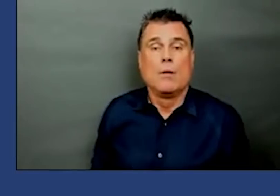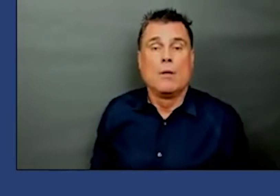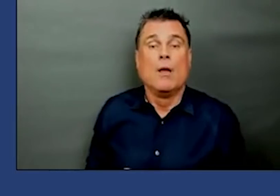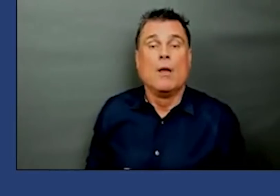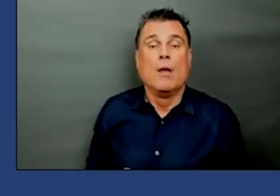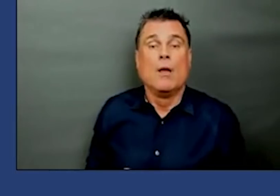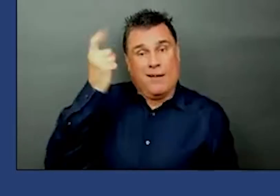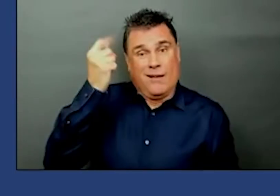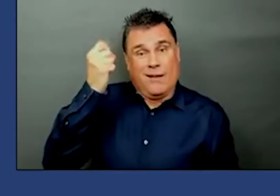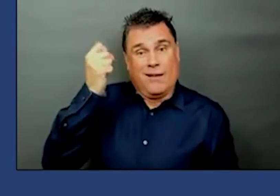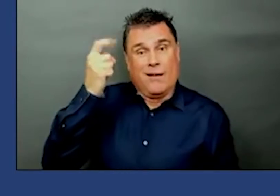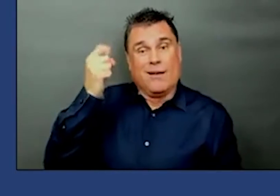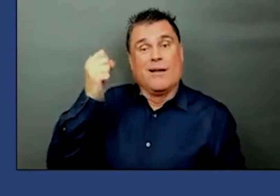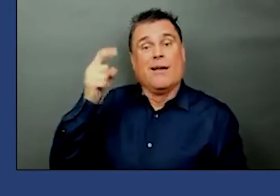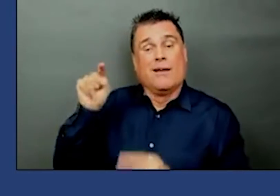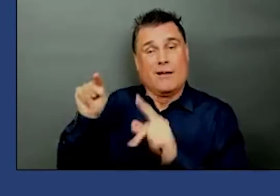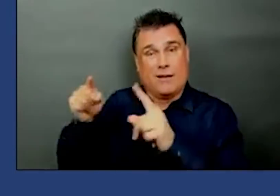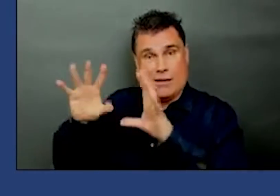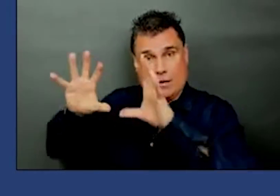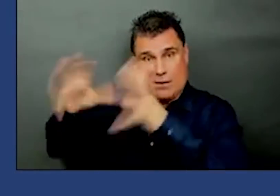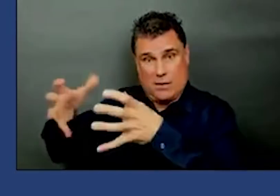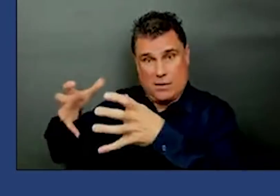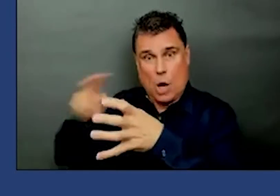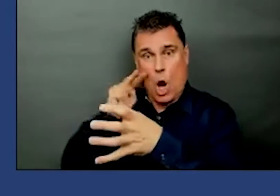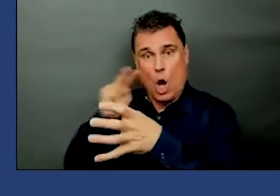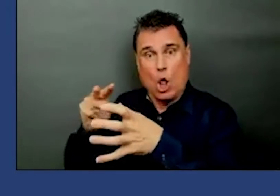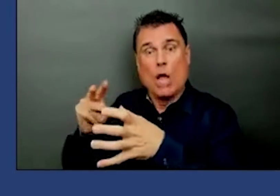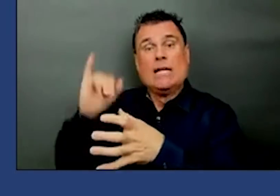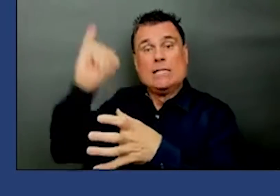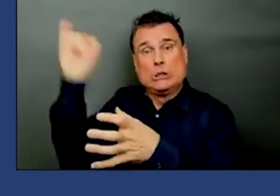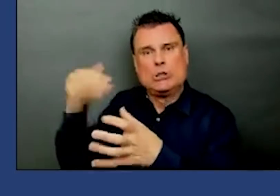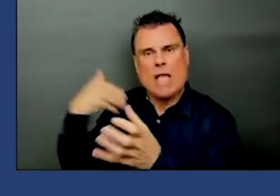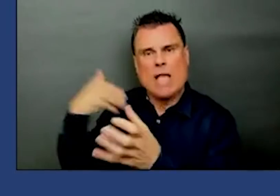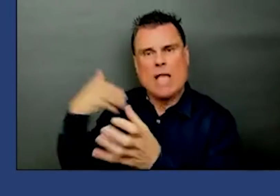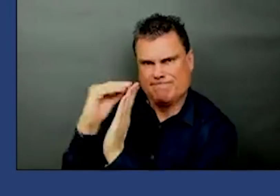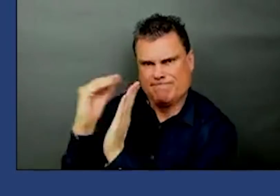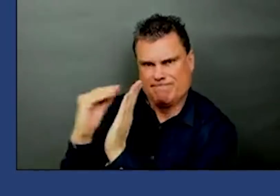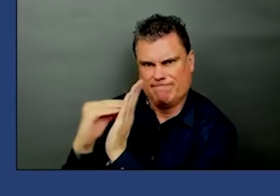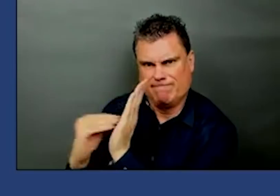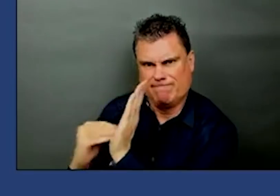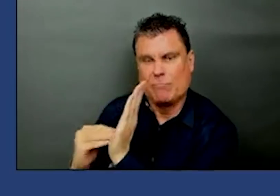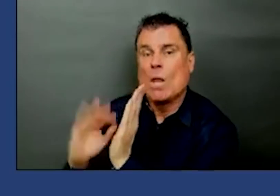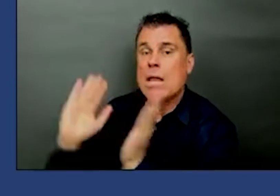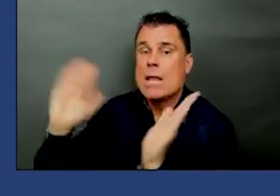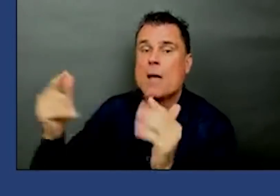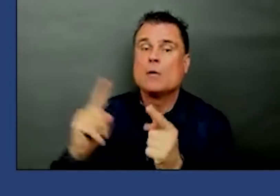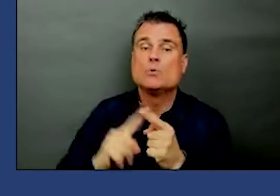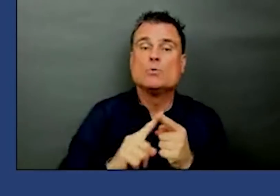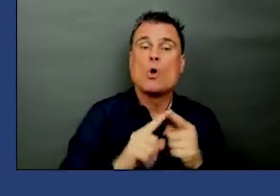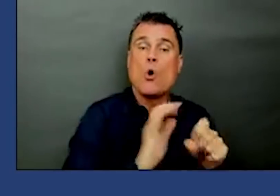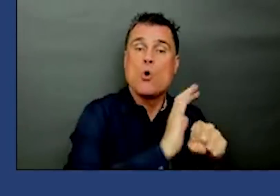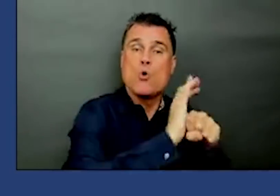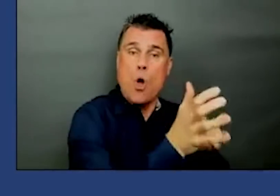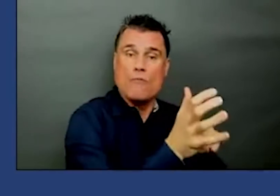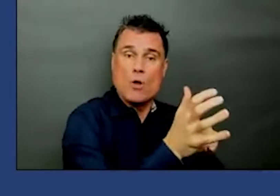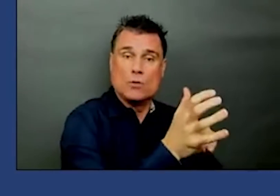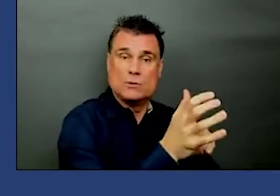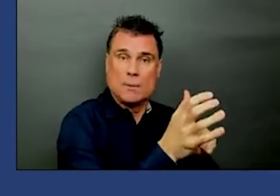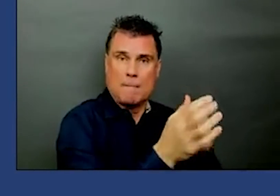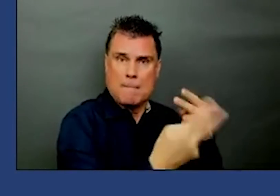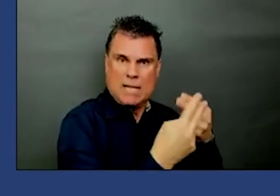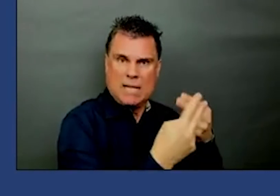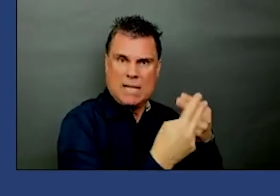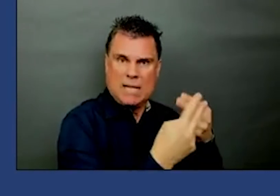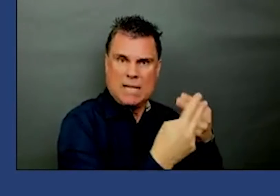way people were driving during the pandemic. And that's how we came up with the 720 in terms of lower claims costs minus